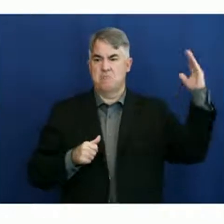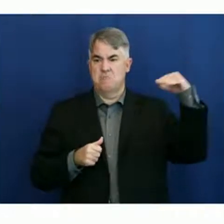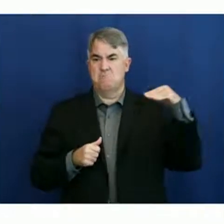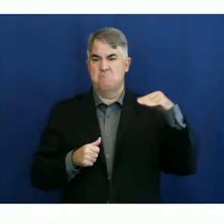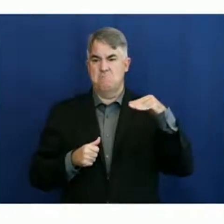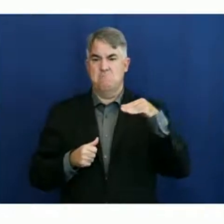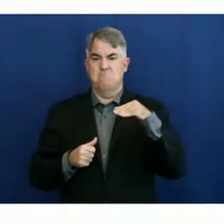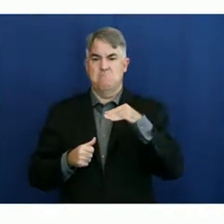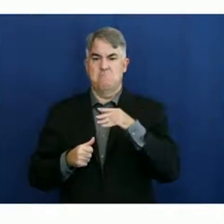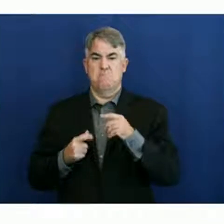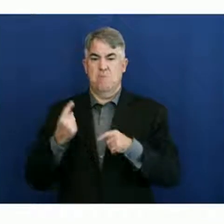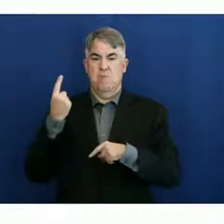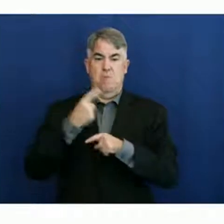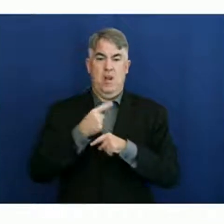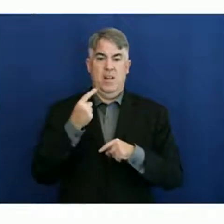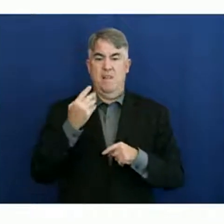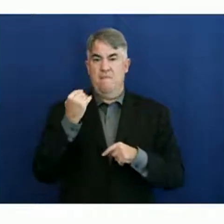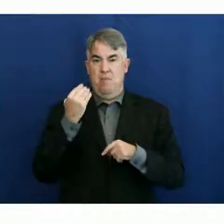percentage of positivity,